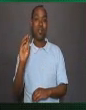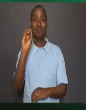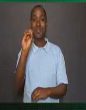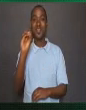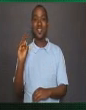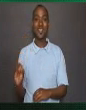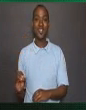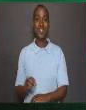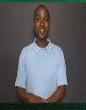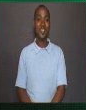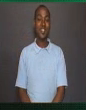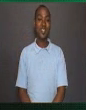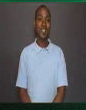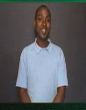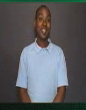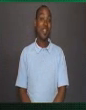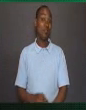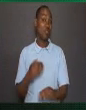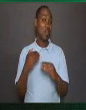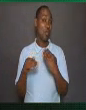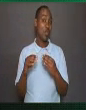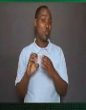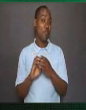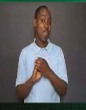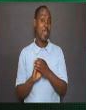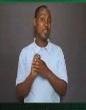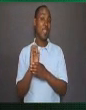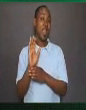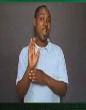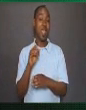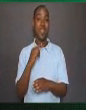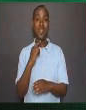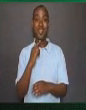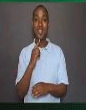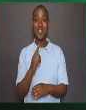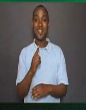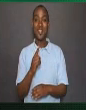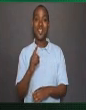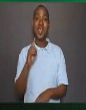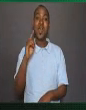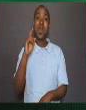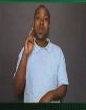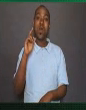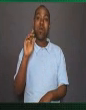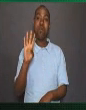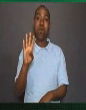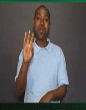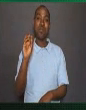0.04%, while the amount exhaled is 4%.